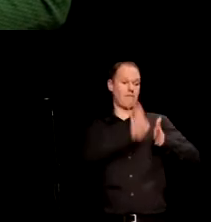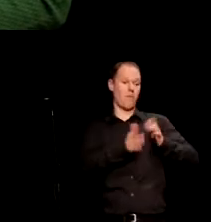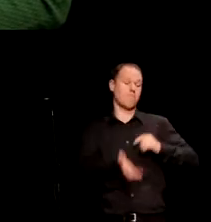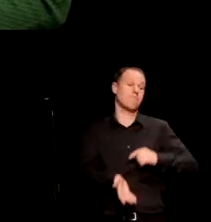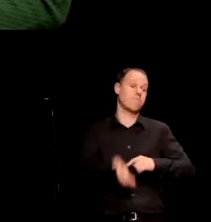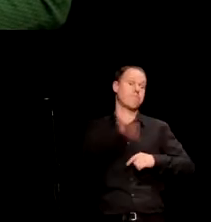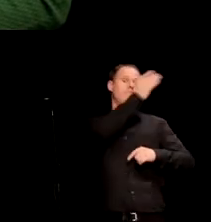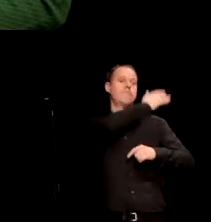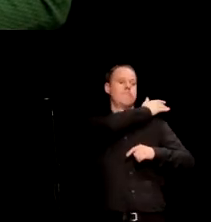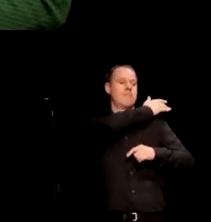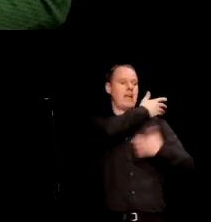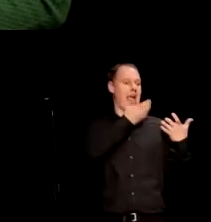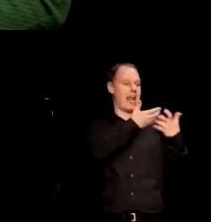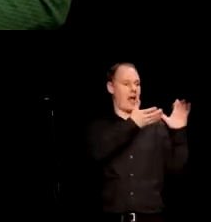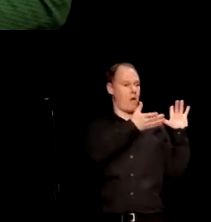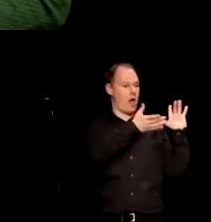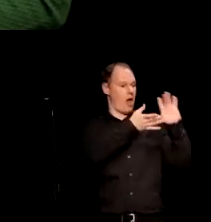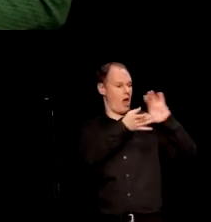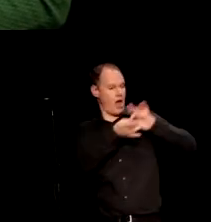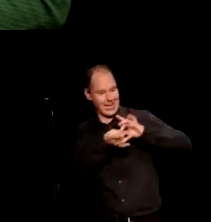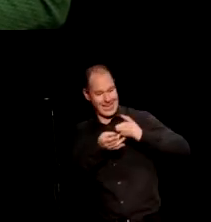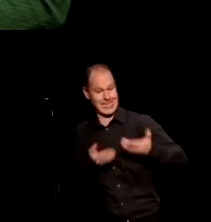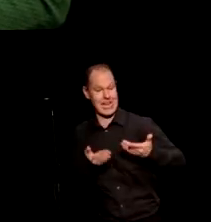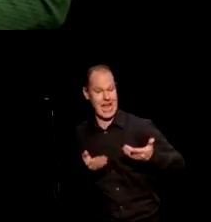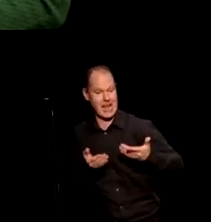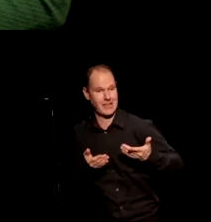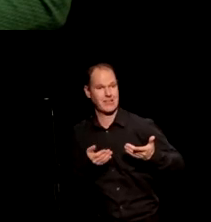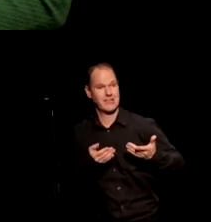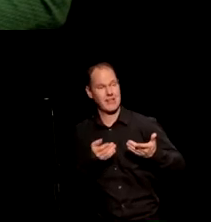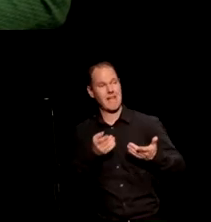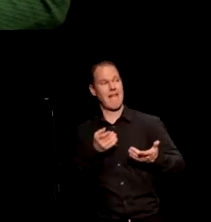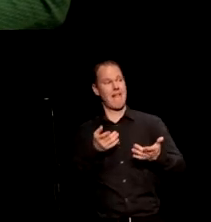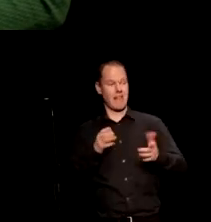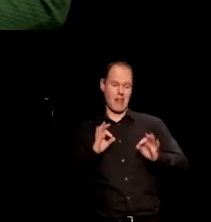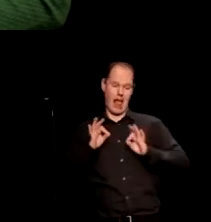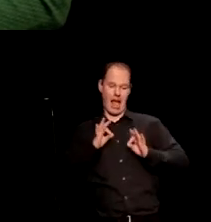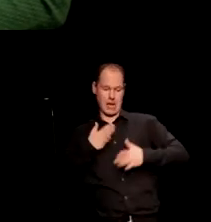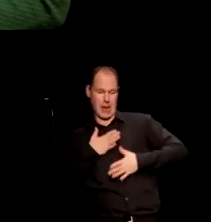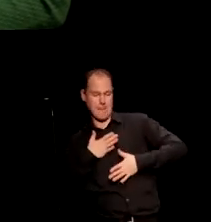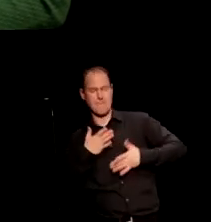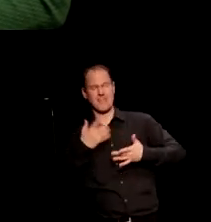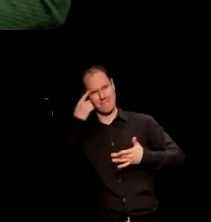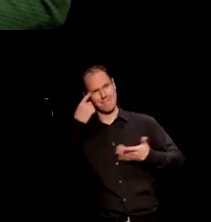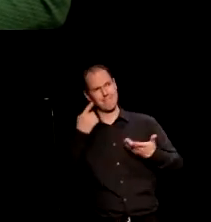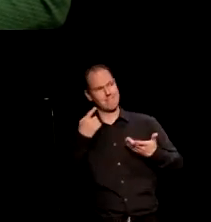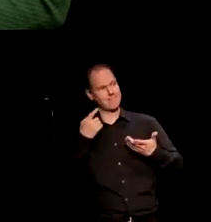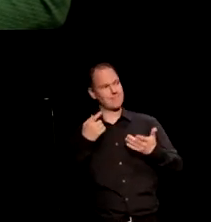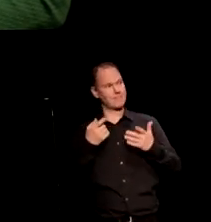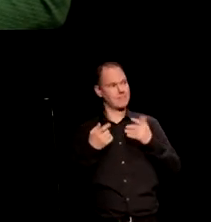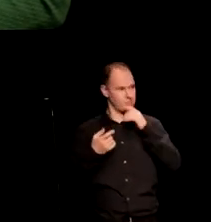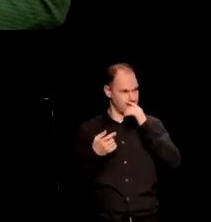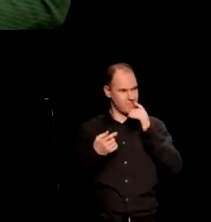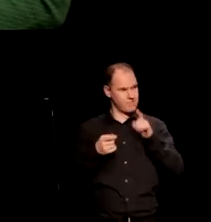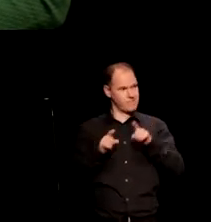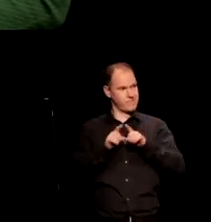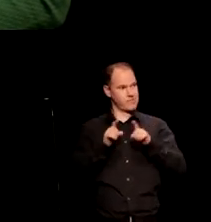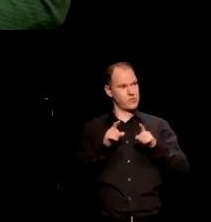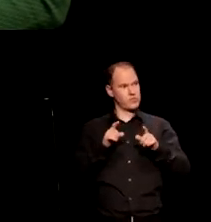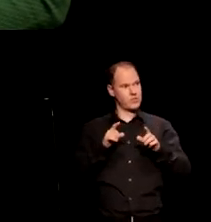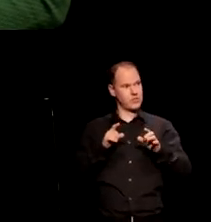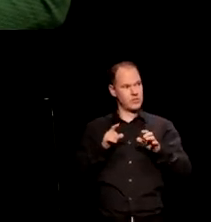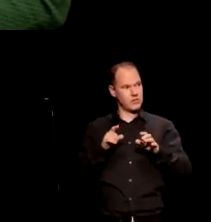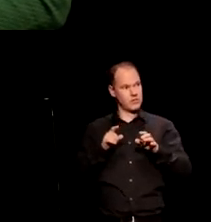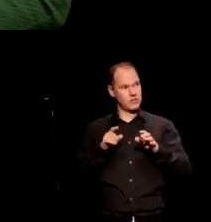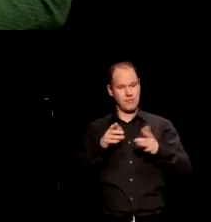I think as an actor, that can come from choices in performance as well. And I always think about Stanislavski is an actor from hers, but then there's